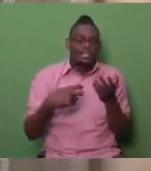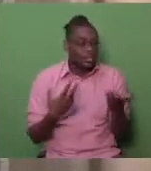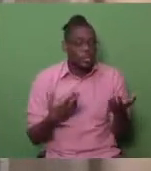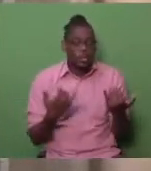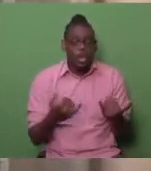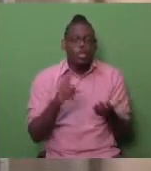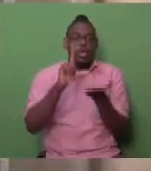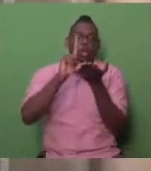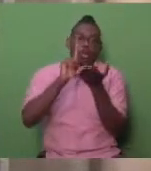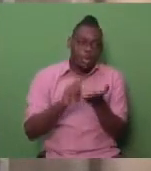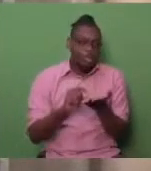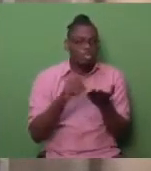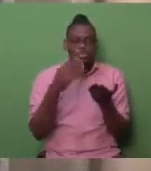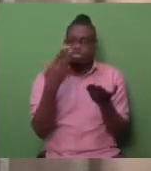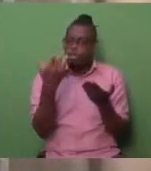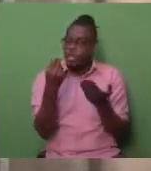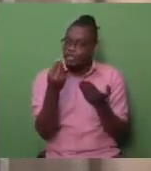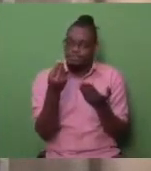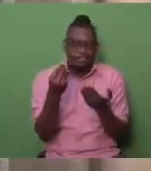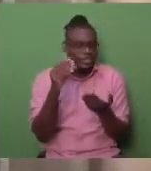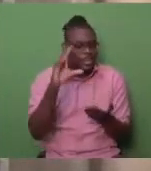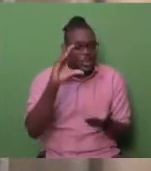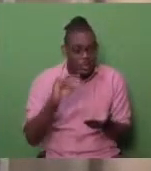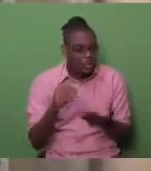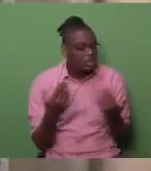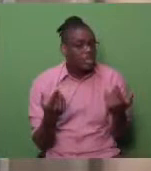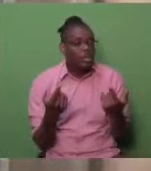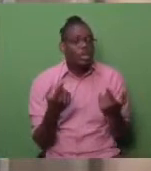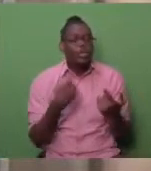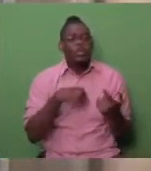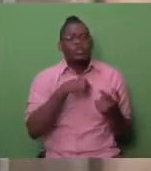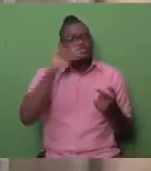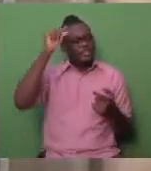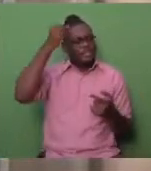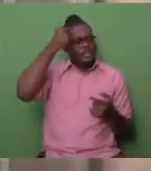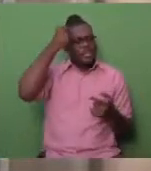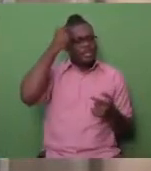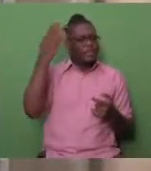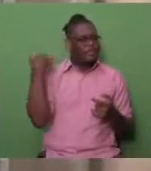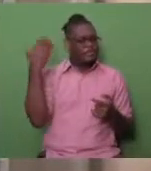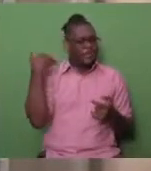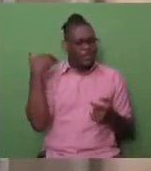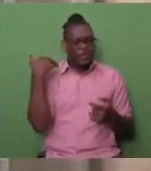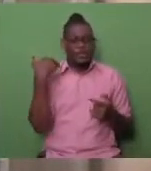without introducing a single new tax, not one tax.